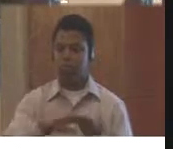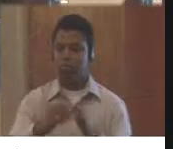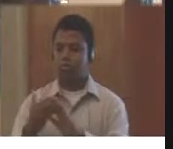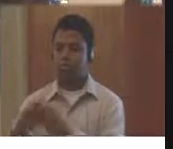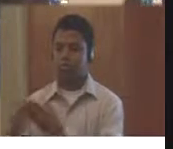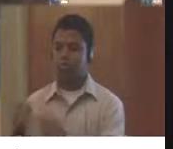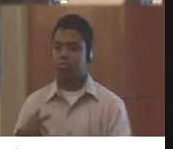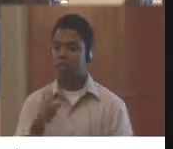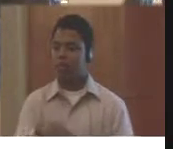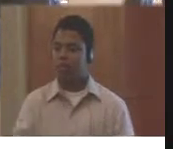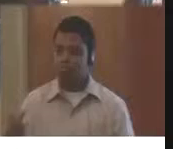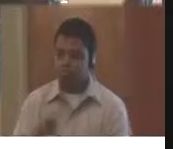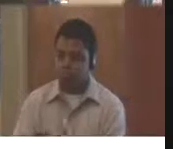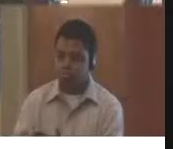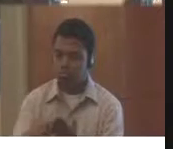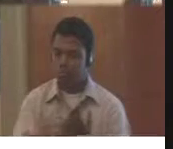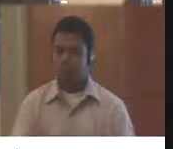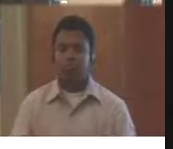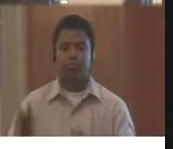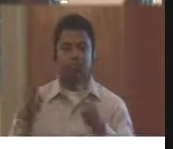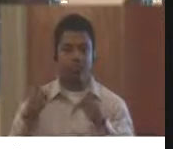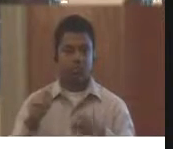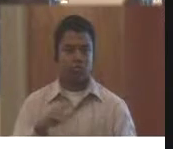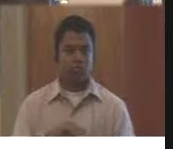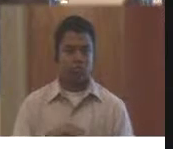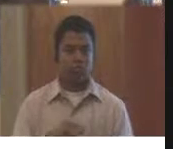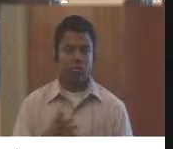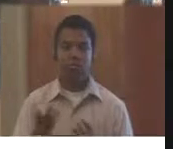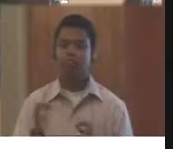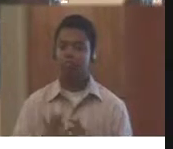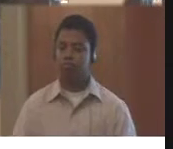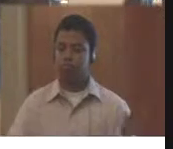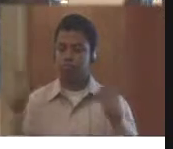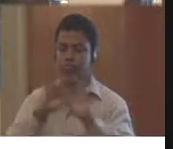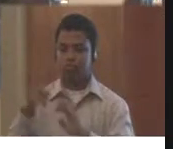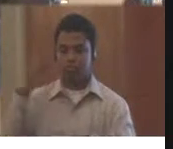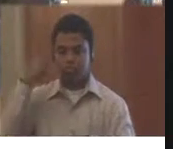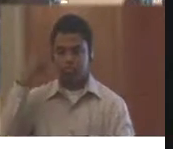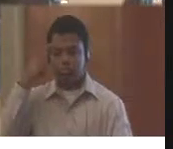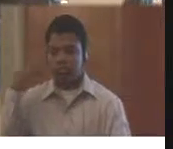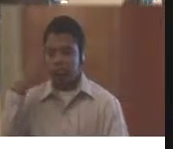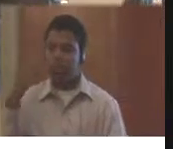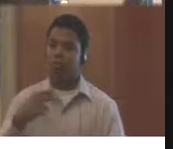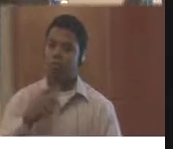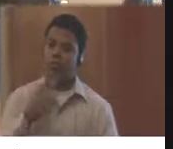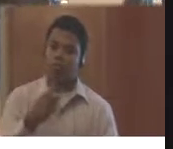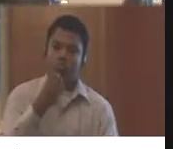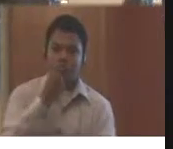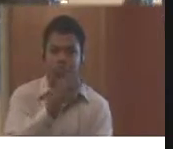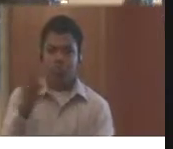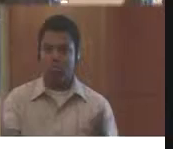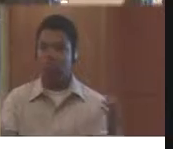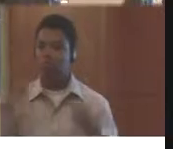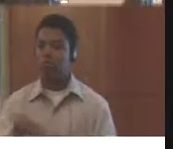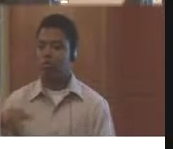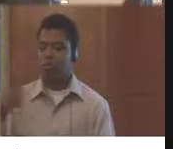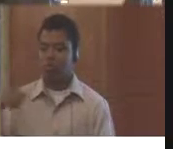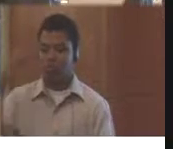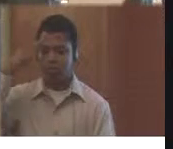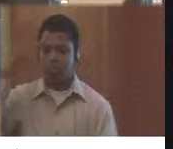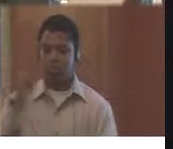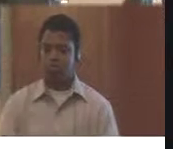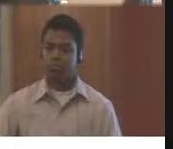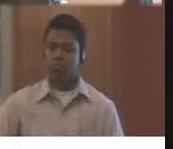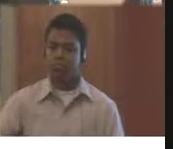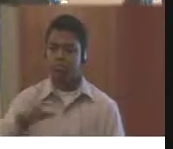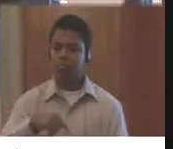where we can define these topics. We consider, therefore, indispensable to have hierarchization of the voices of the